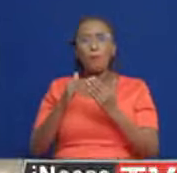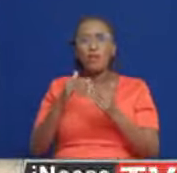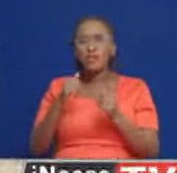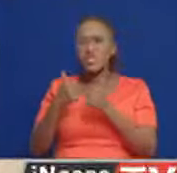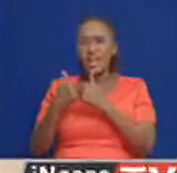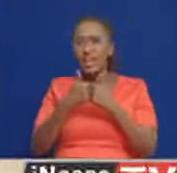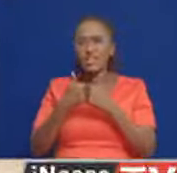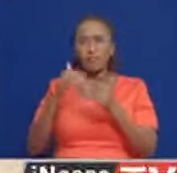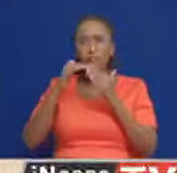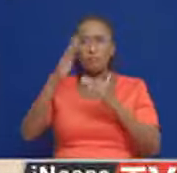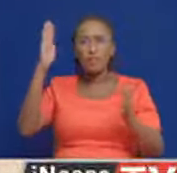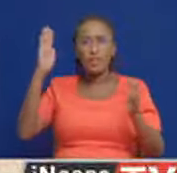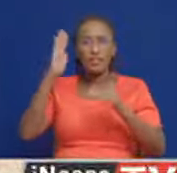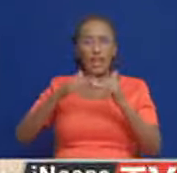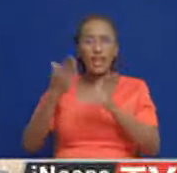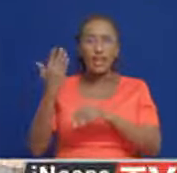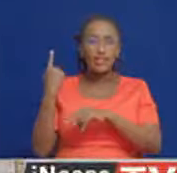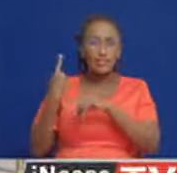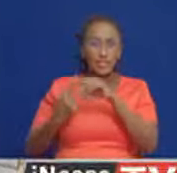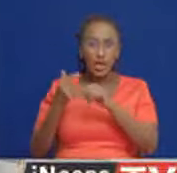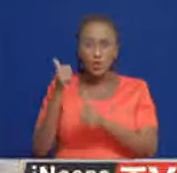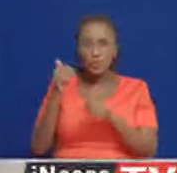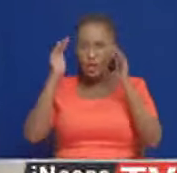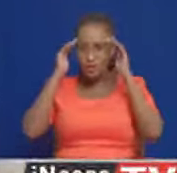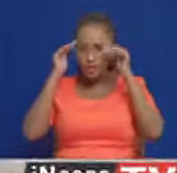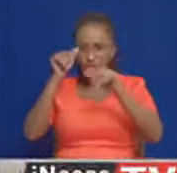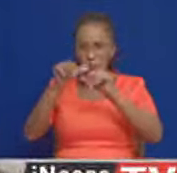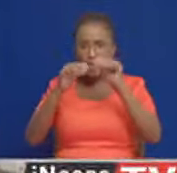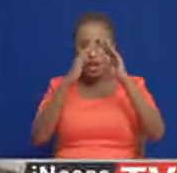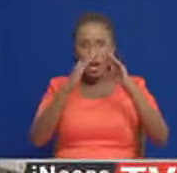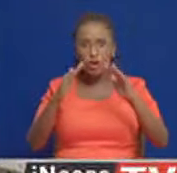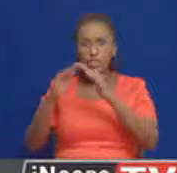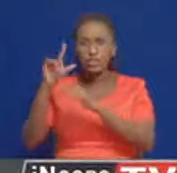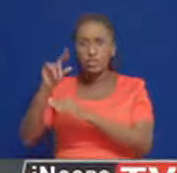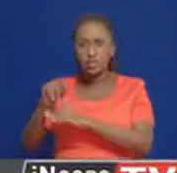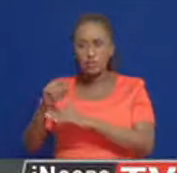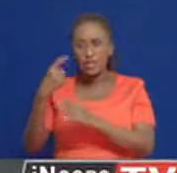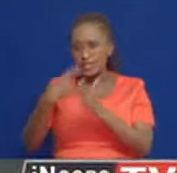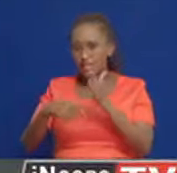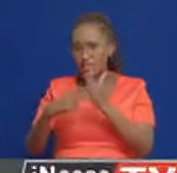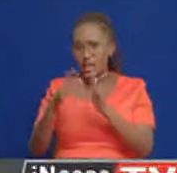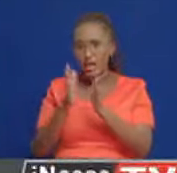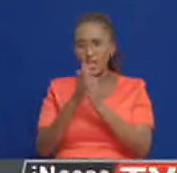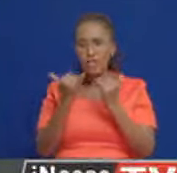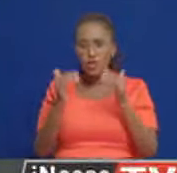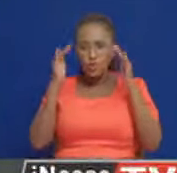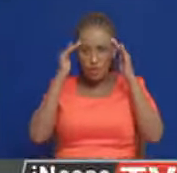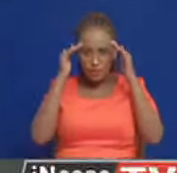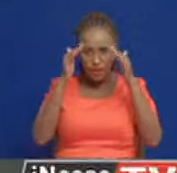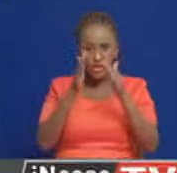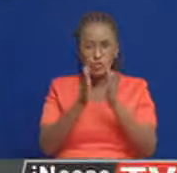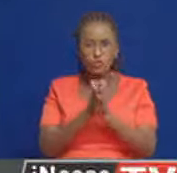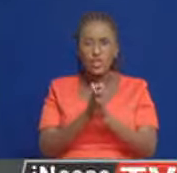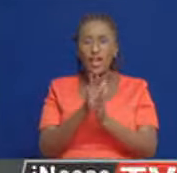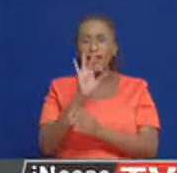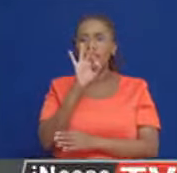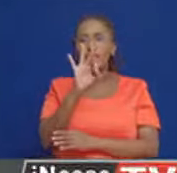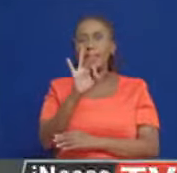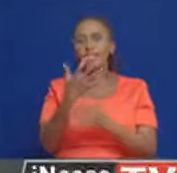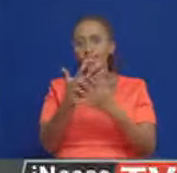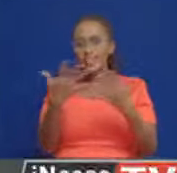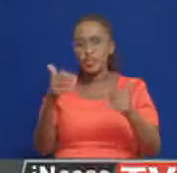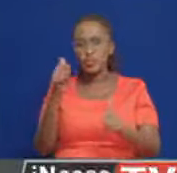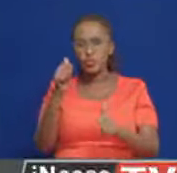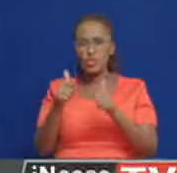time, which we focused more on the housing levy, right now we are focusing on three items that are a